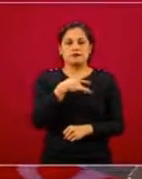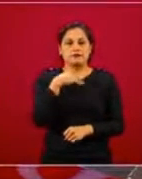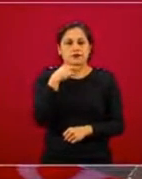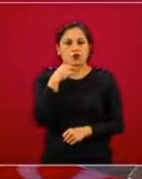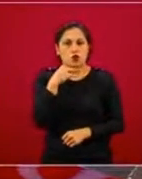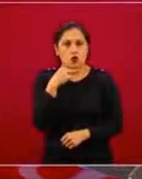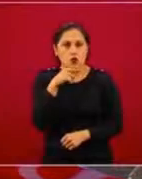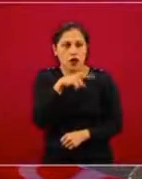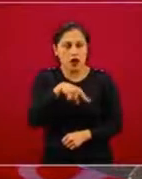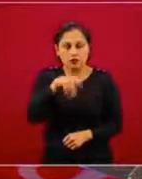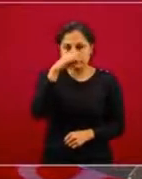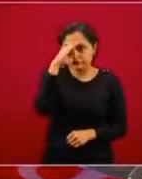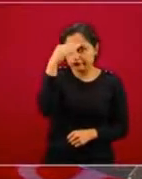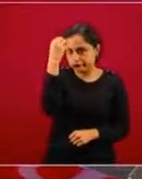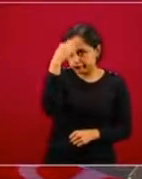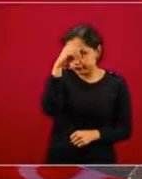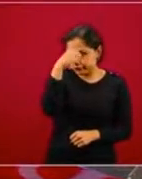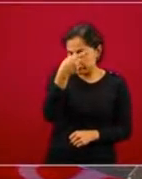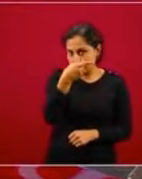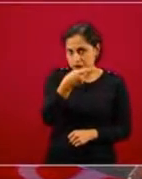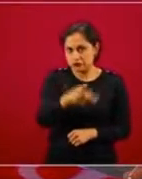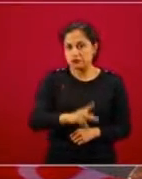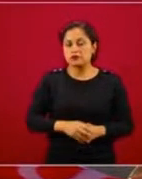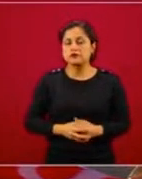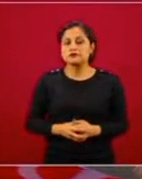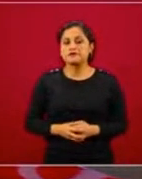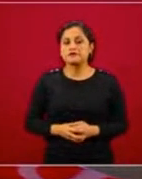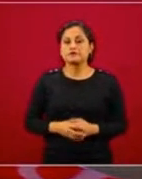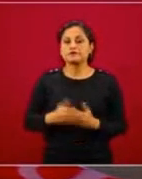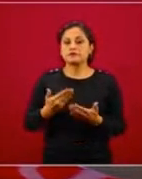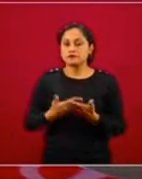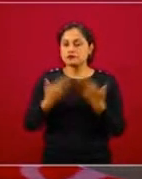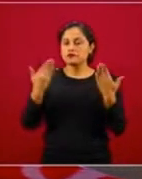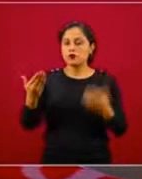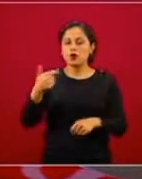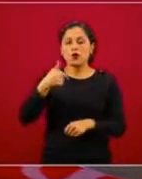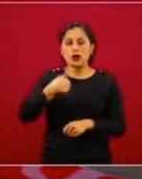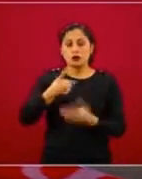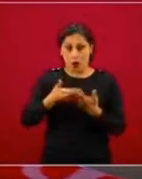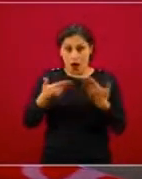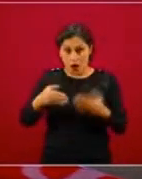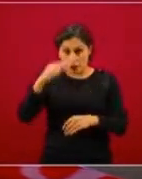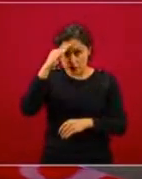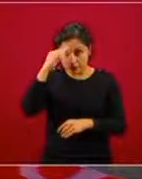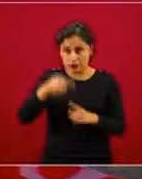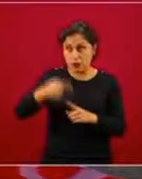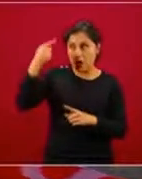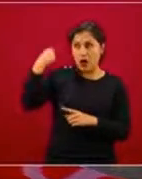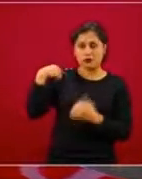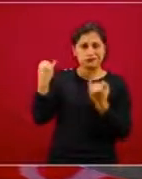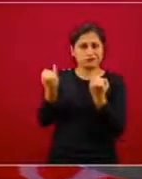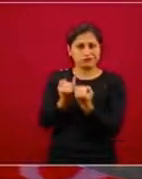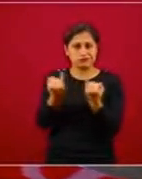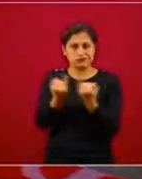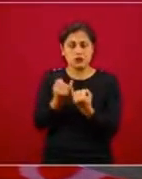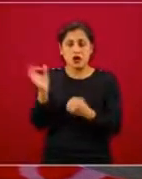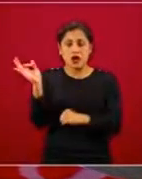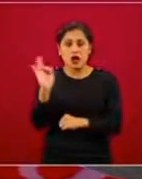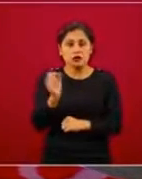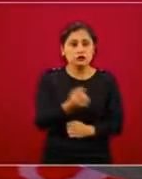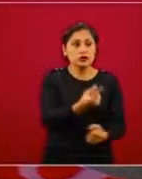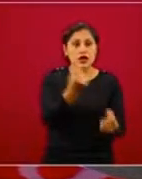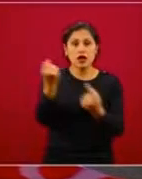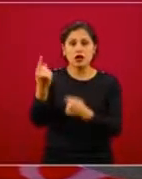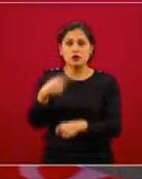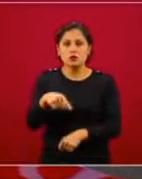distinto. very worried about Ahora, that being interpreted in that pienso, way. no solo ahora, sino lo he pensado But siempre, I si think alguien se that if siente someone ofendido y pide